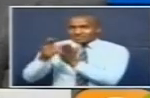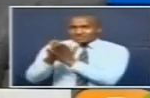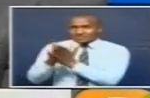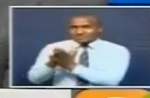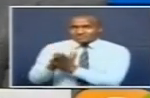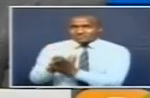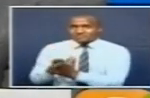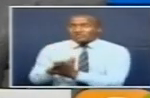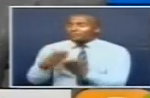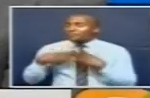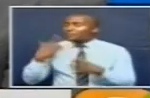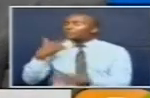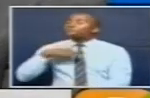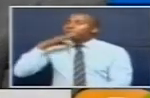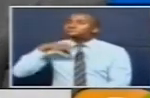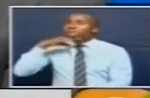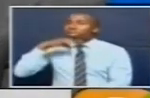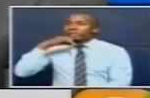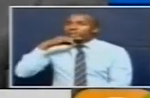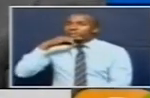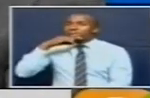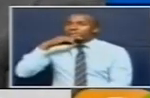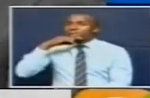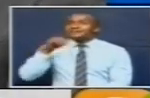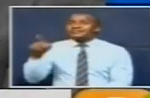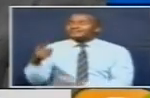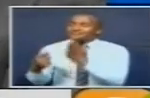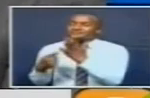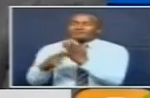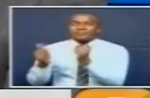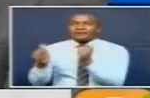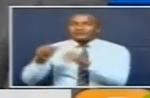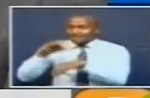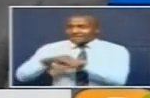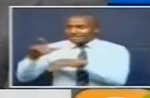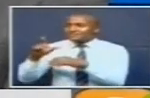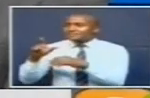of deceased persons is not digitized, and getting that data together